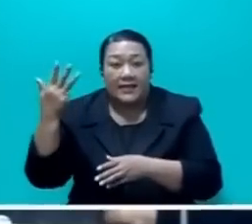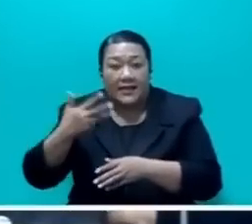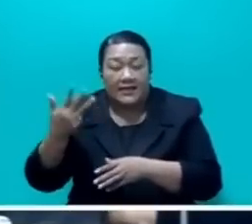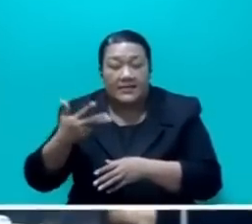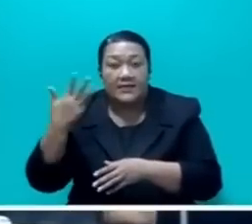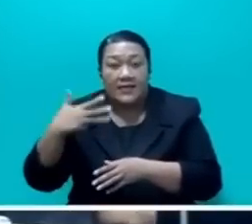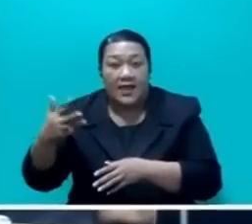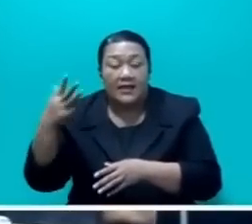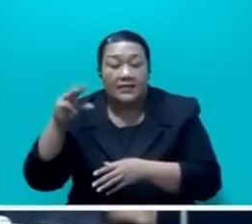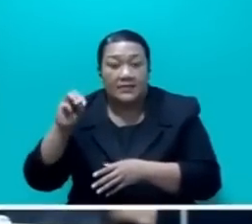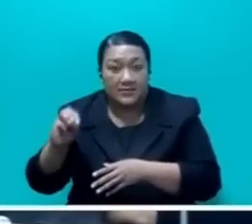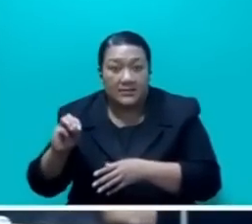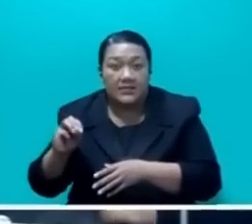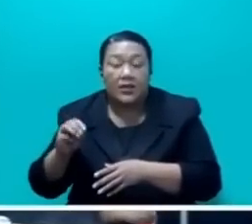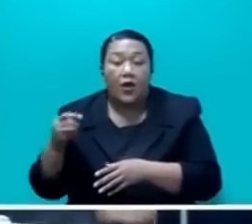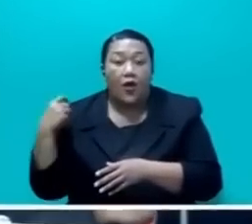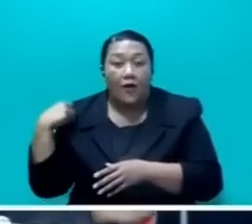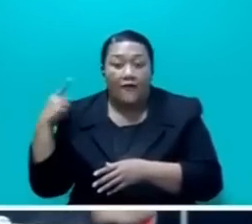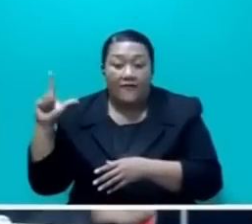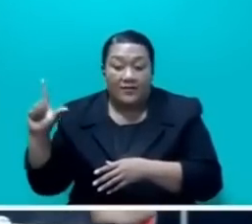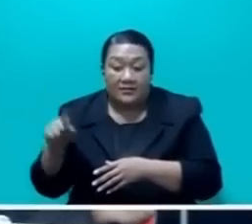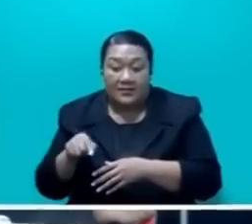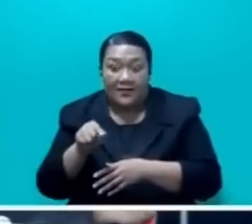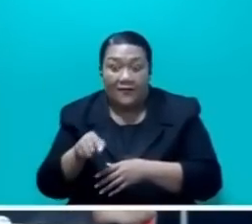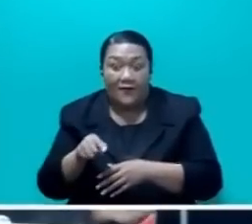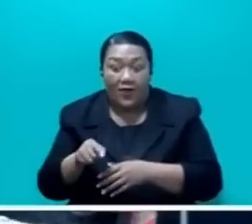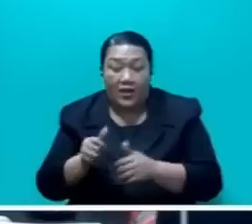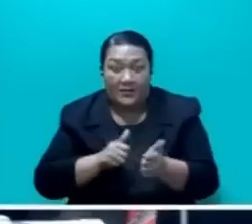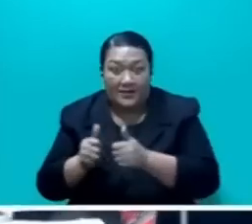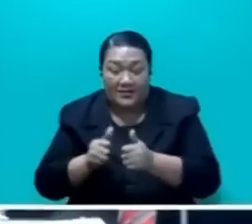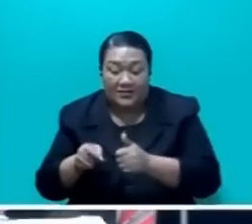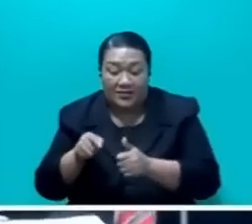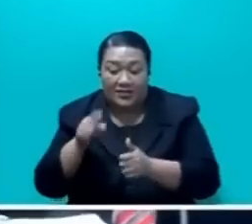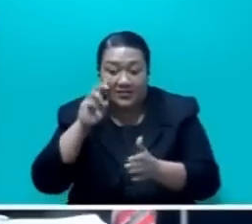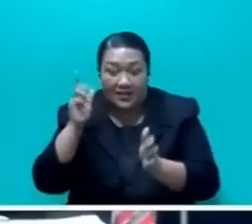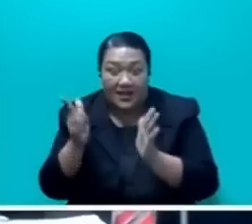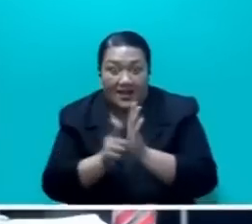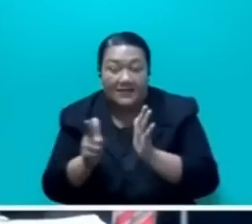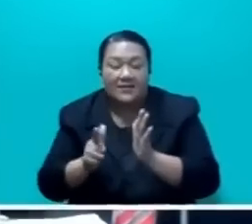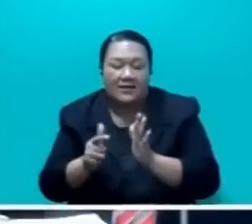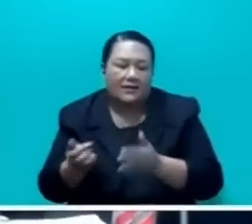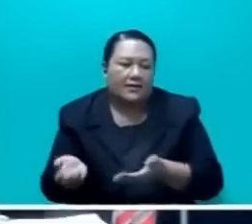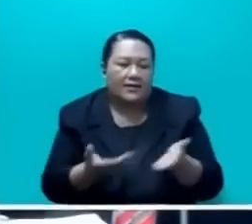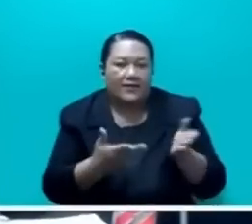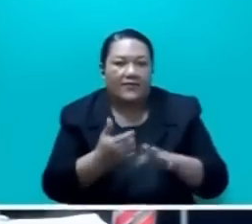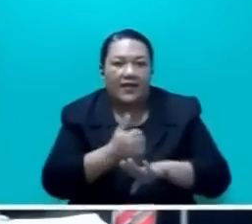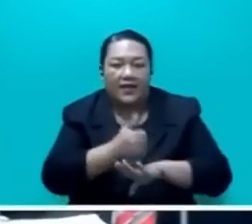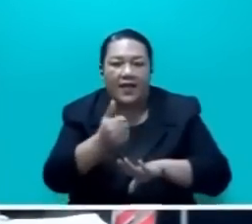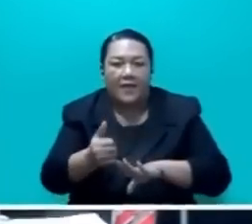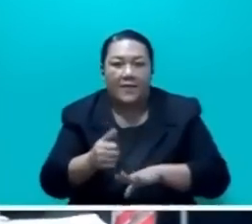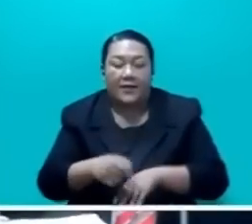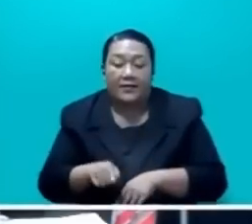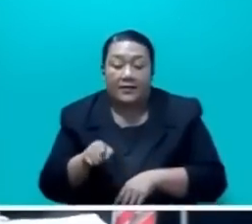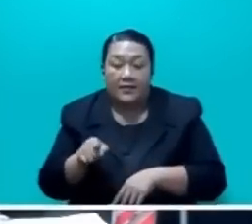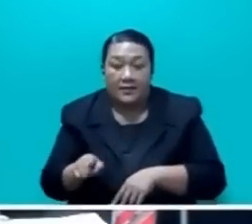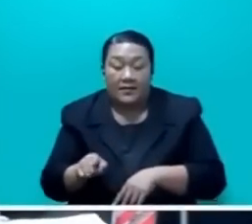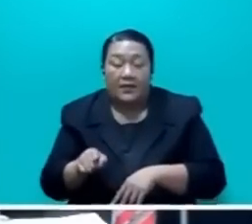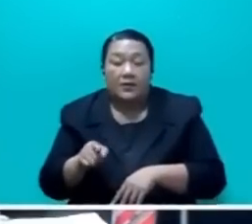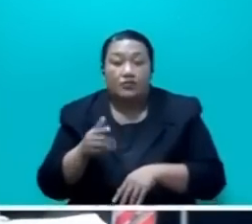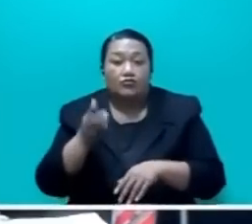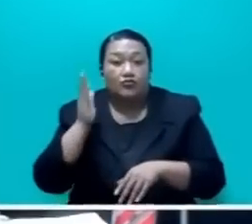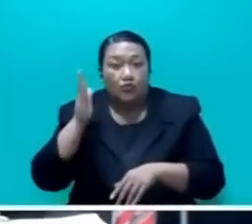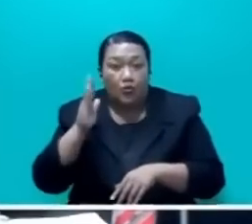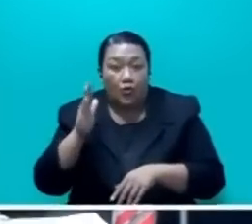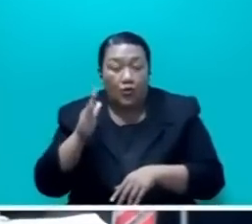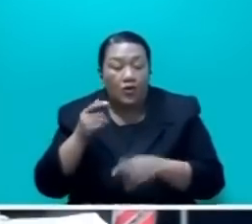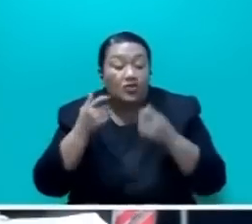management of the institution were officially handed over to the government. Mr. Speaker, sir, initial school motto reflected the dedication and the hard